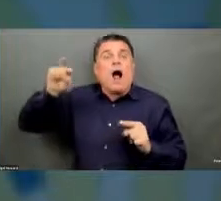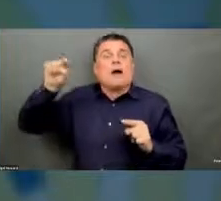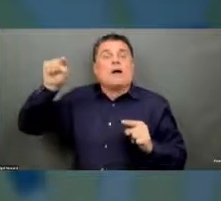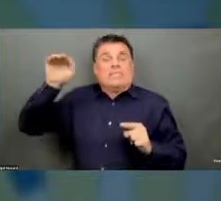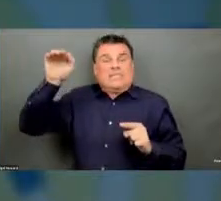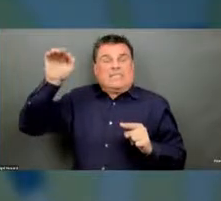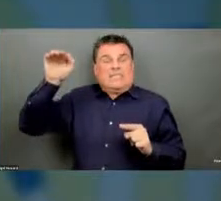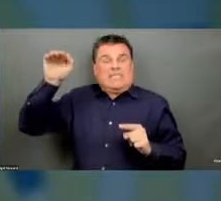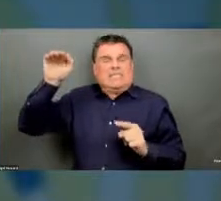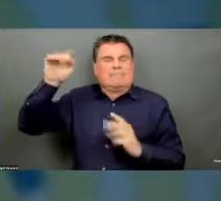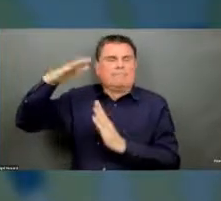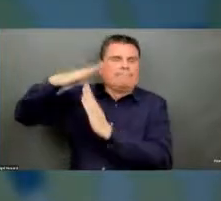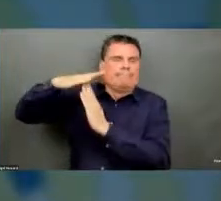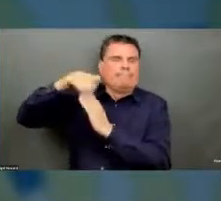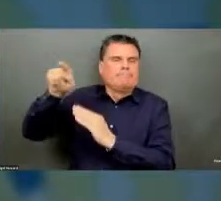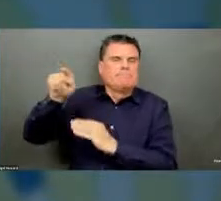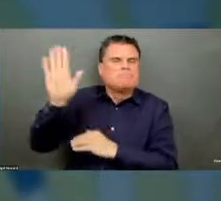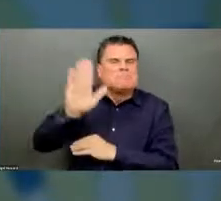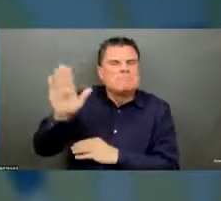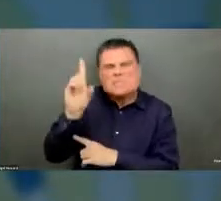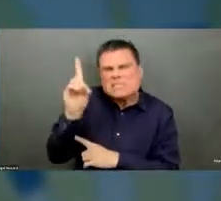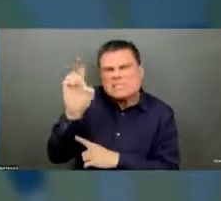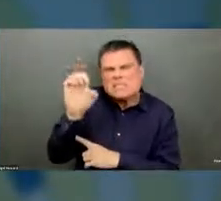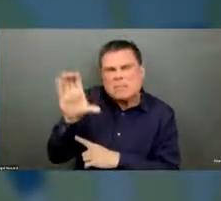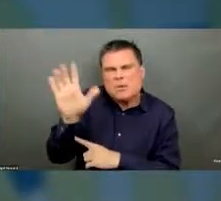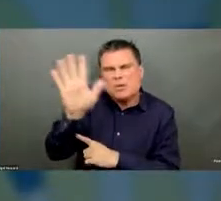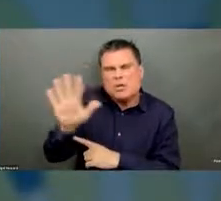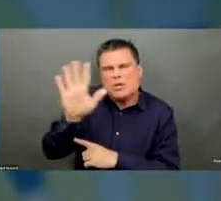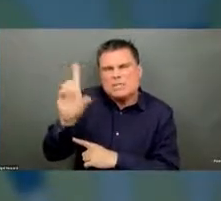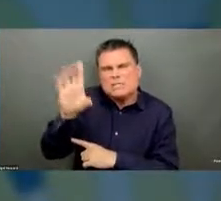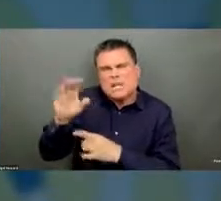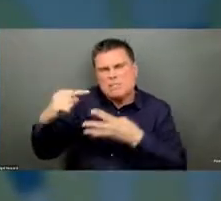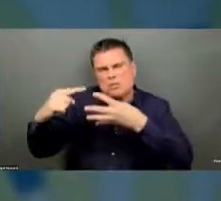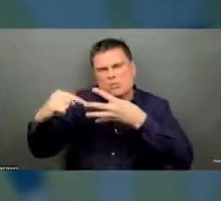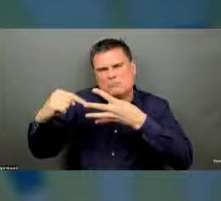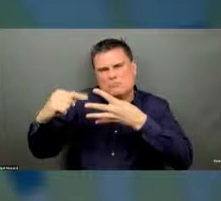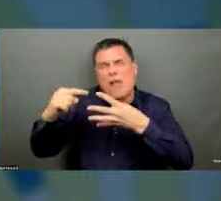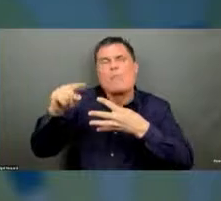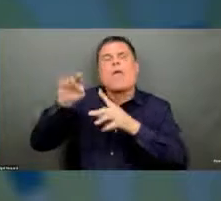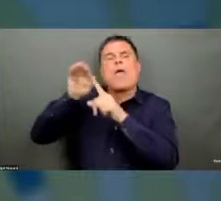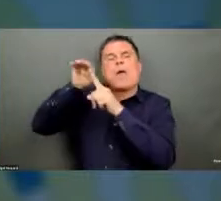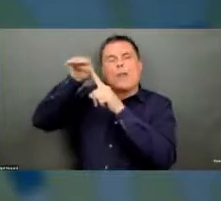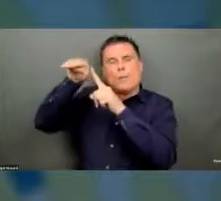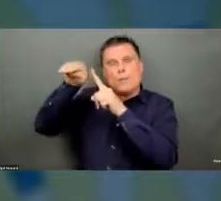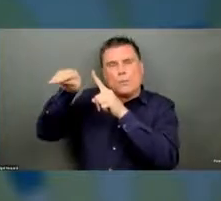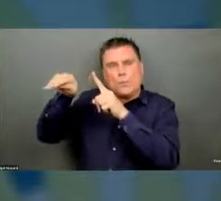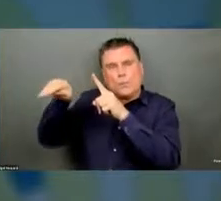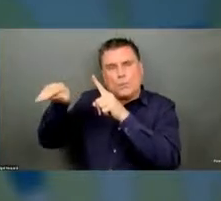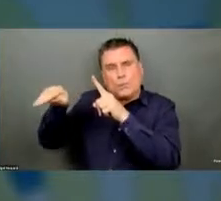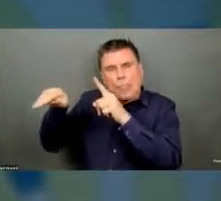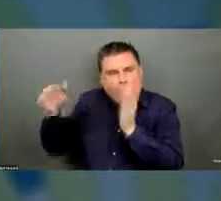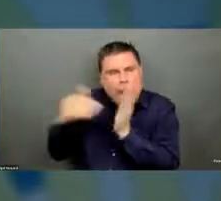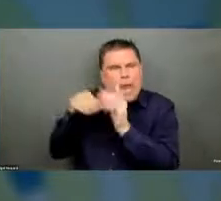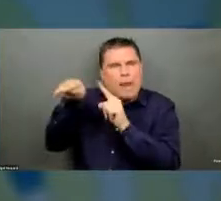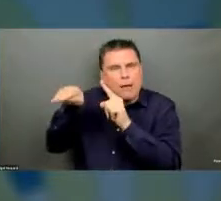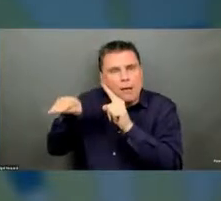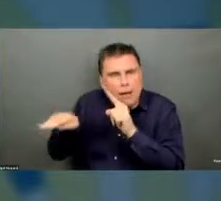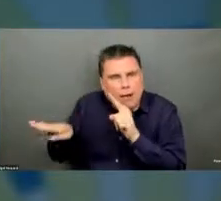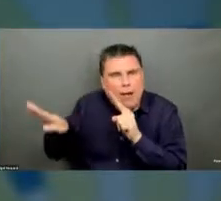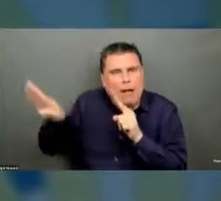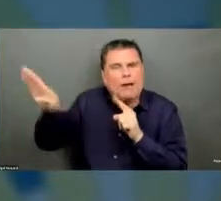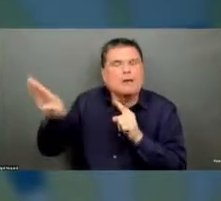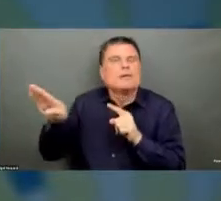little bit of an upswing again after holiday season and over Christmas and New Year's season, but we have been on a